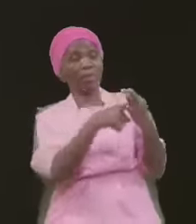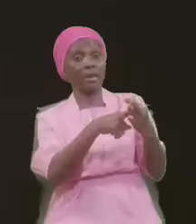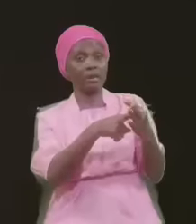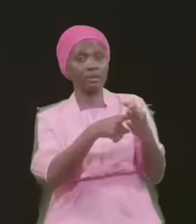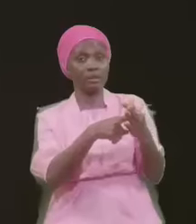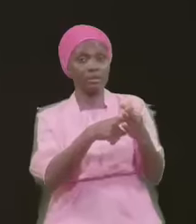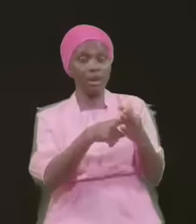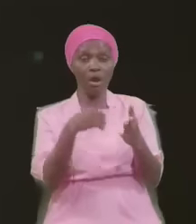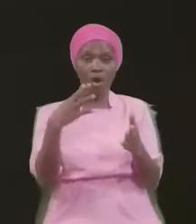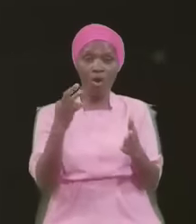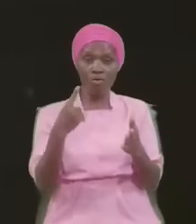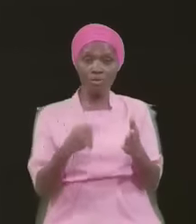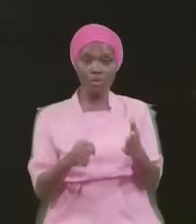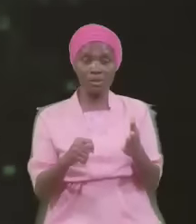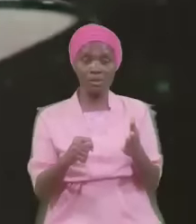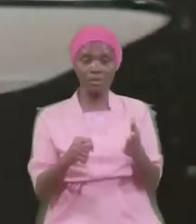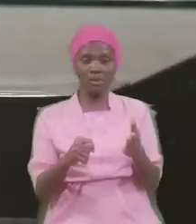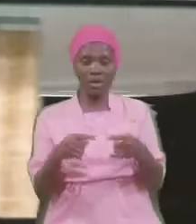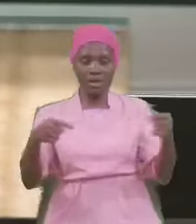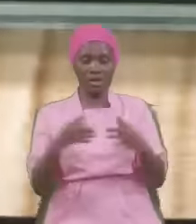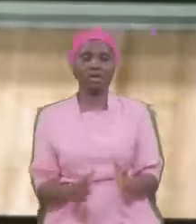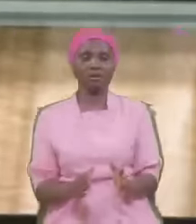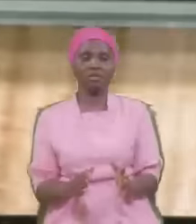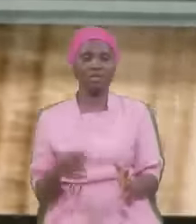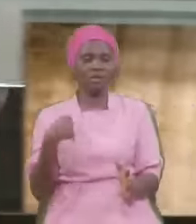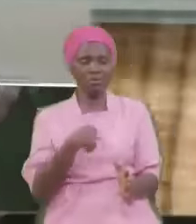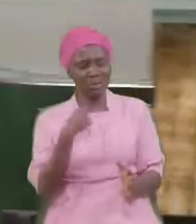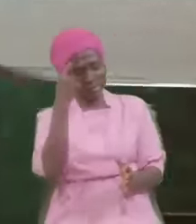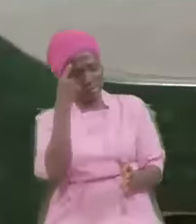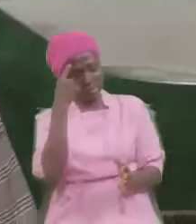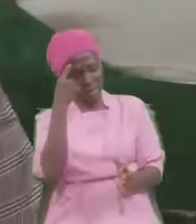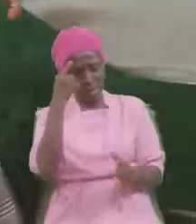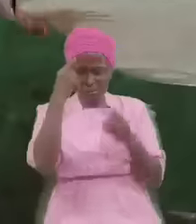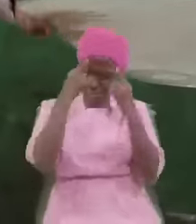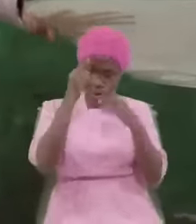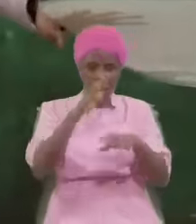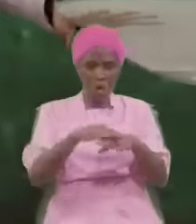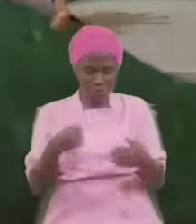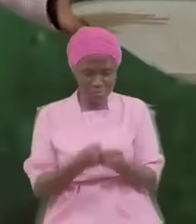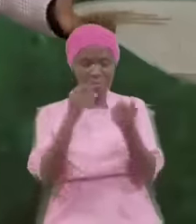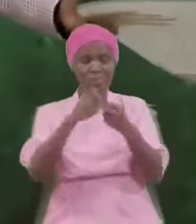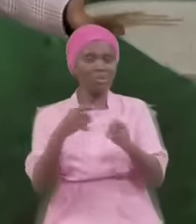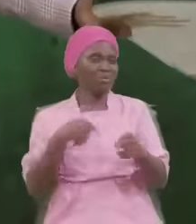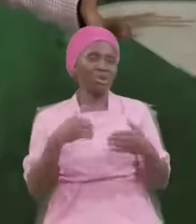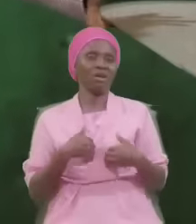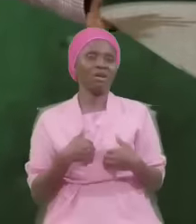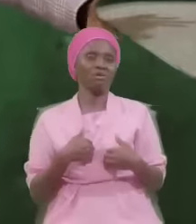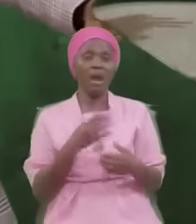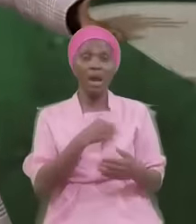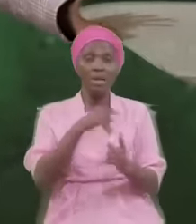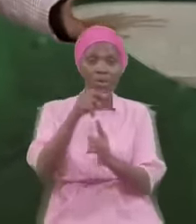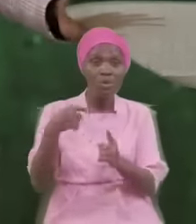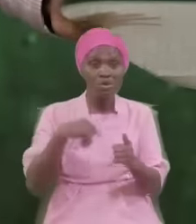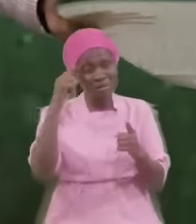We meditate on the challenges we're having. And the more we think about the challenges